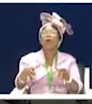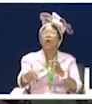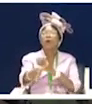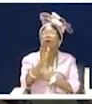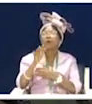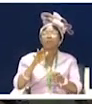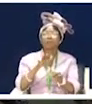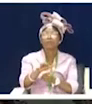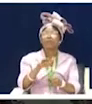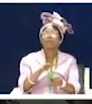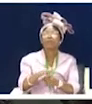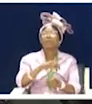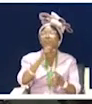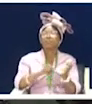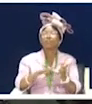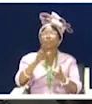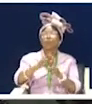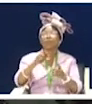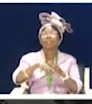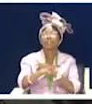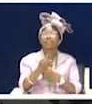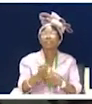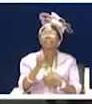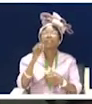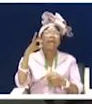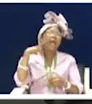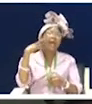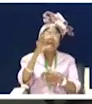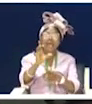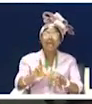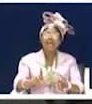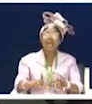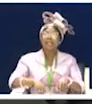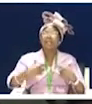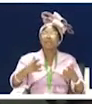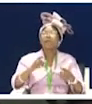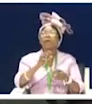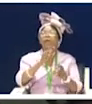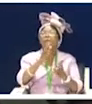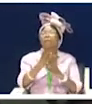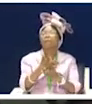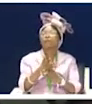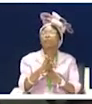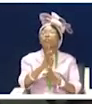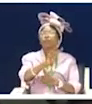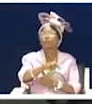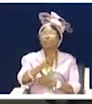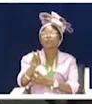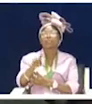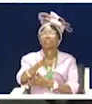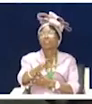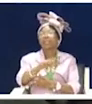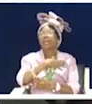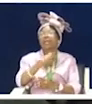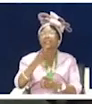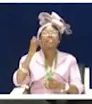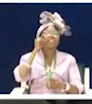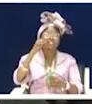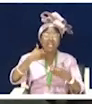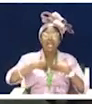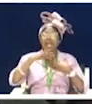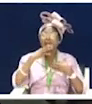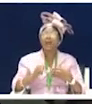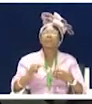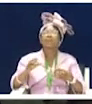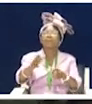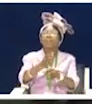these words in her life. Between February 2023 to April 2023, she had received